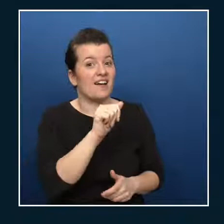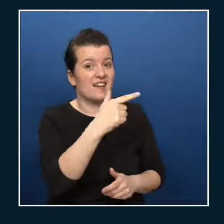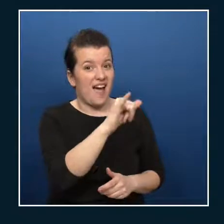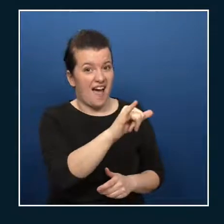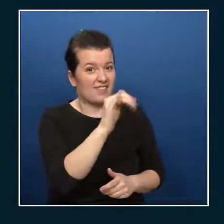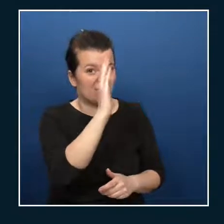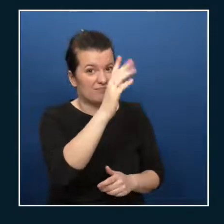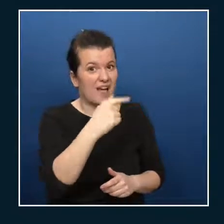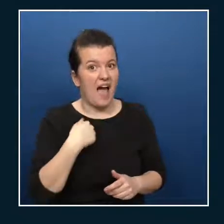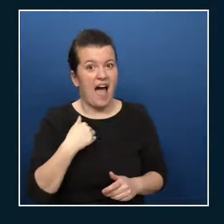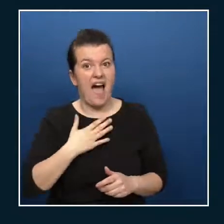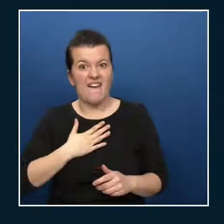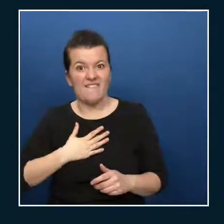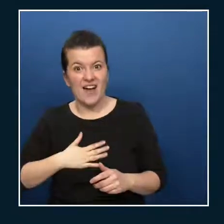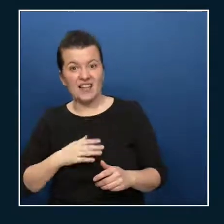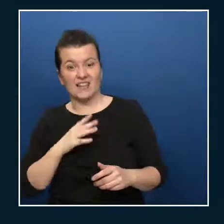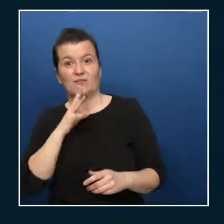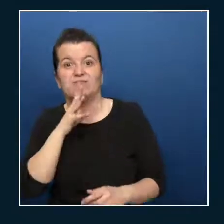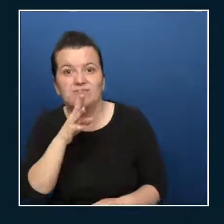is going to struggle.